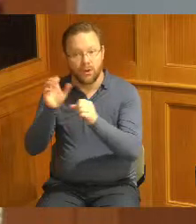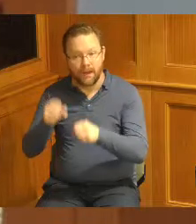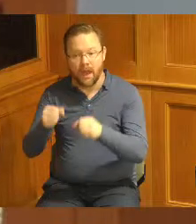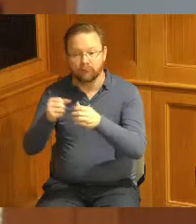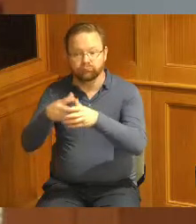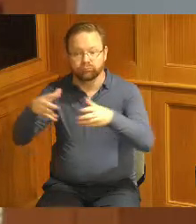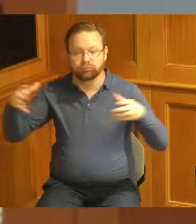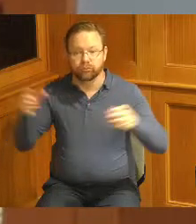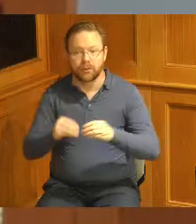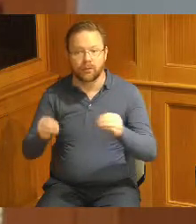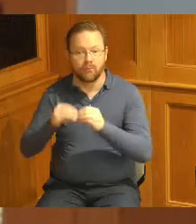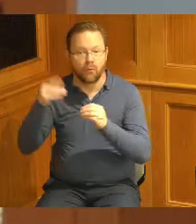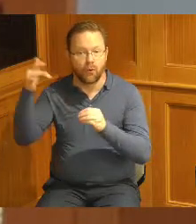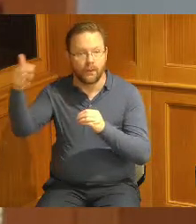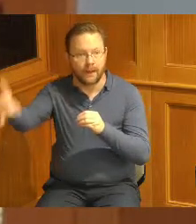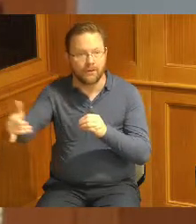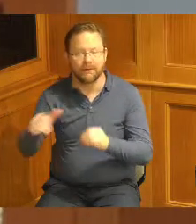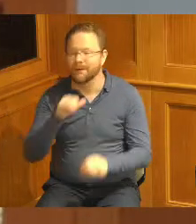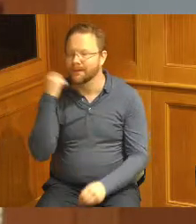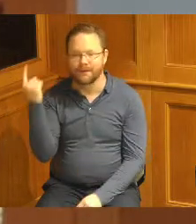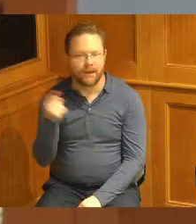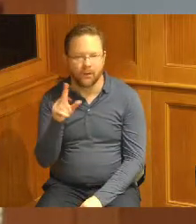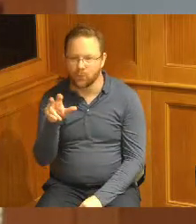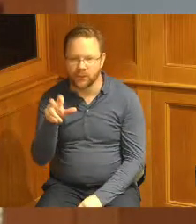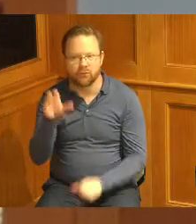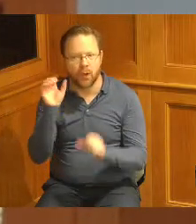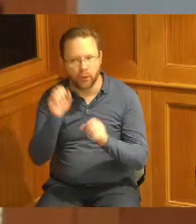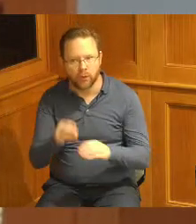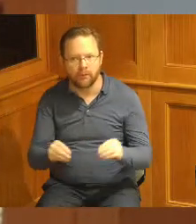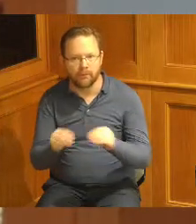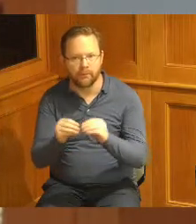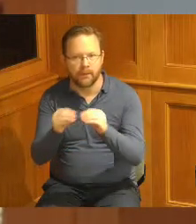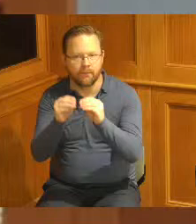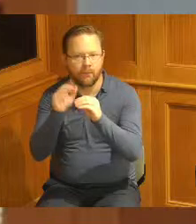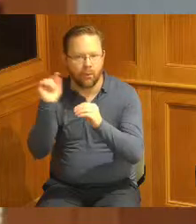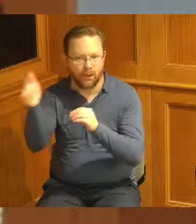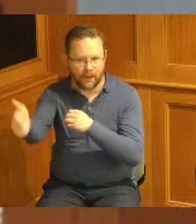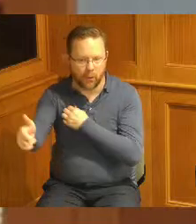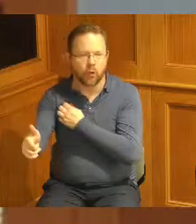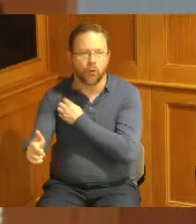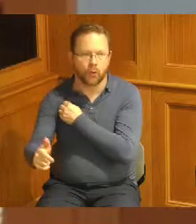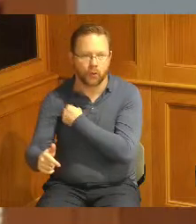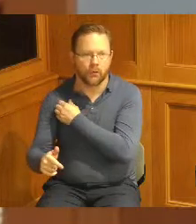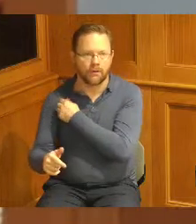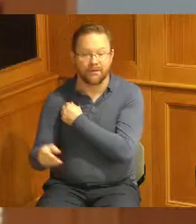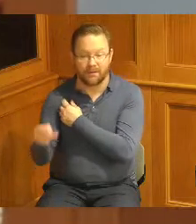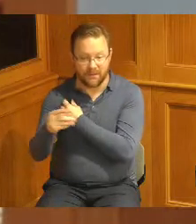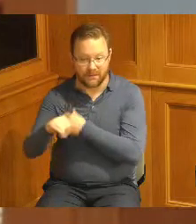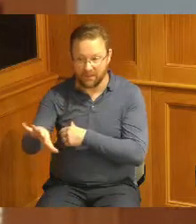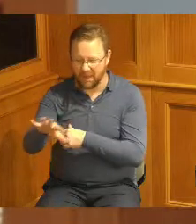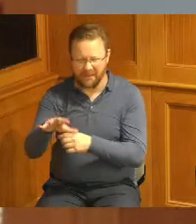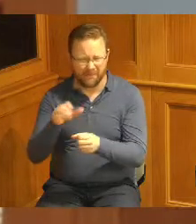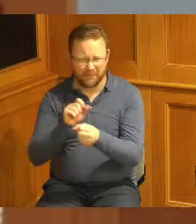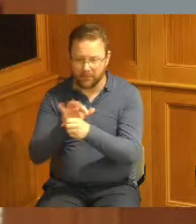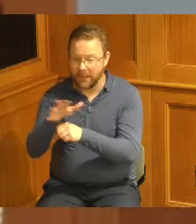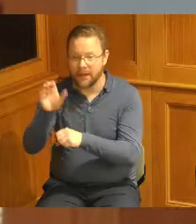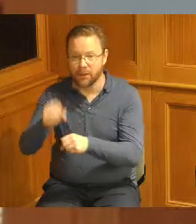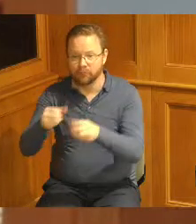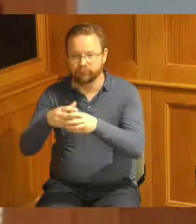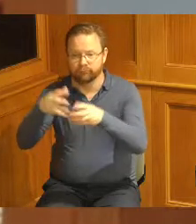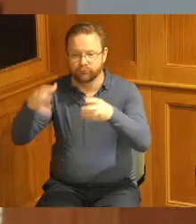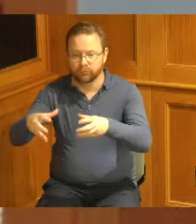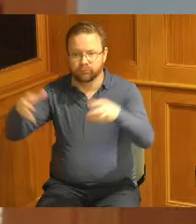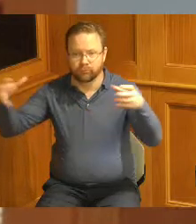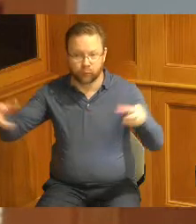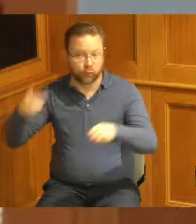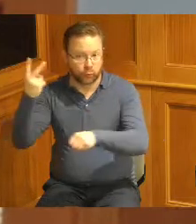so it doesn't mean that that will only be 300 jobs. They have the land available to expand twice beyond